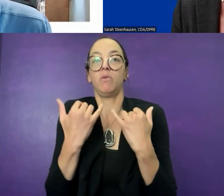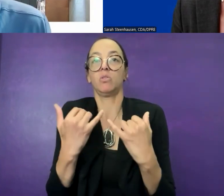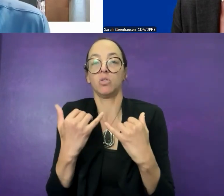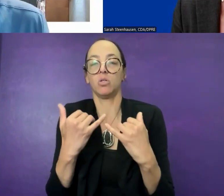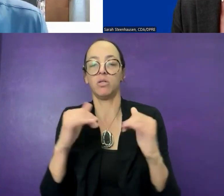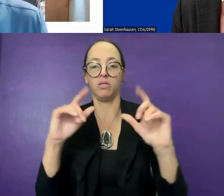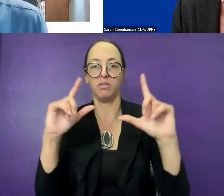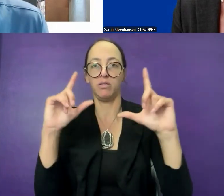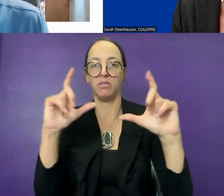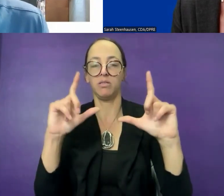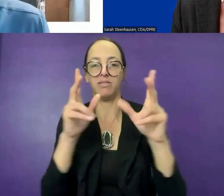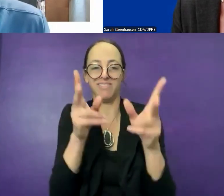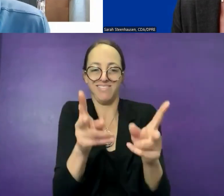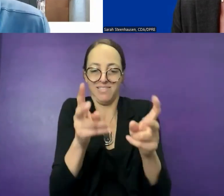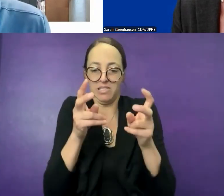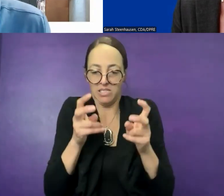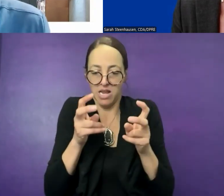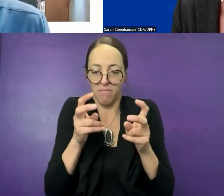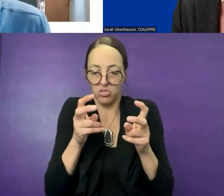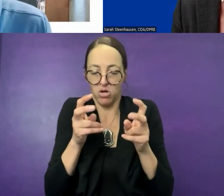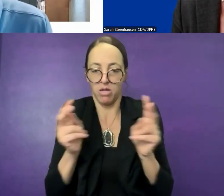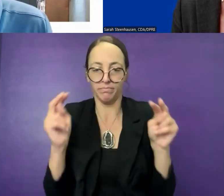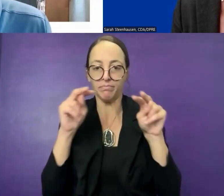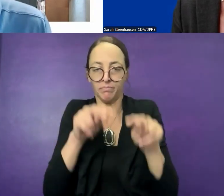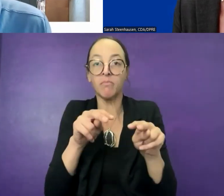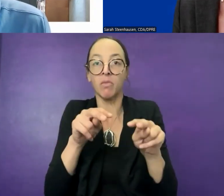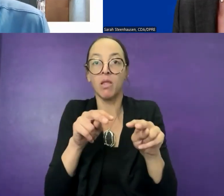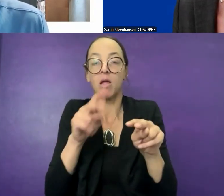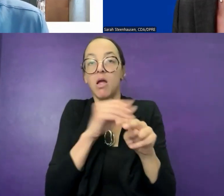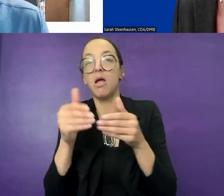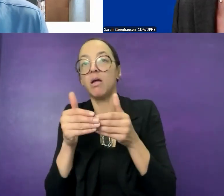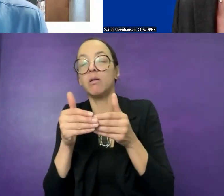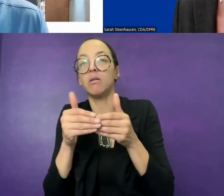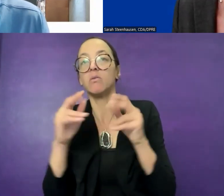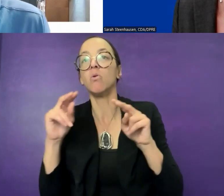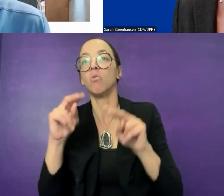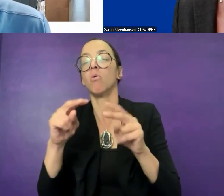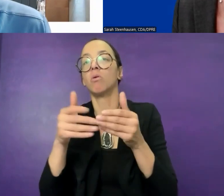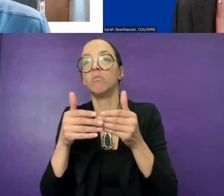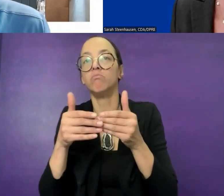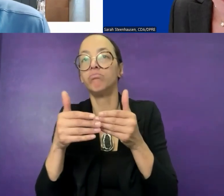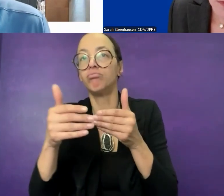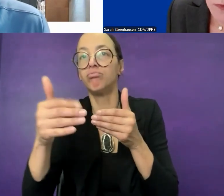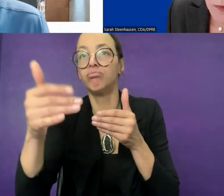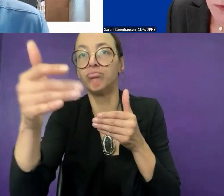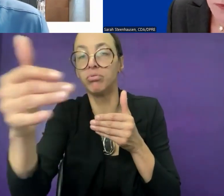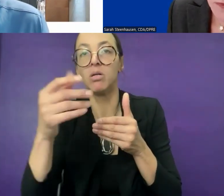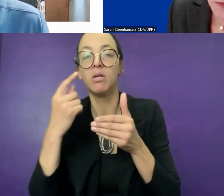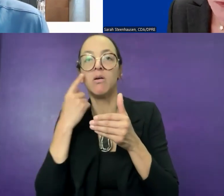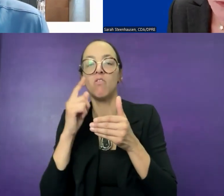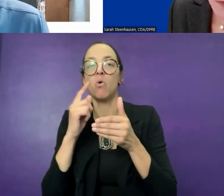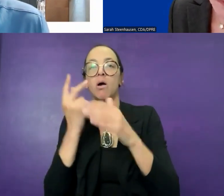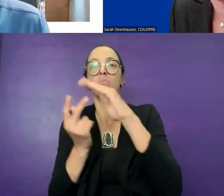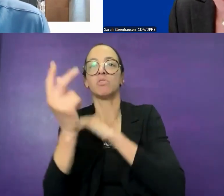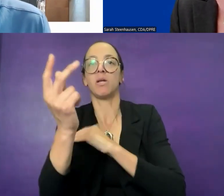needs, level of family support, projected incomes, housing, and so on. That's